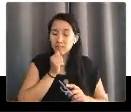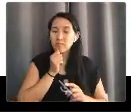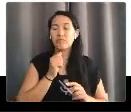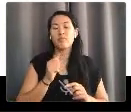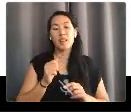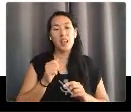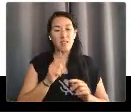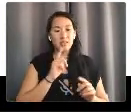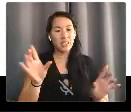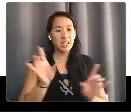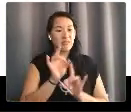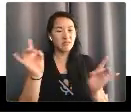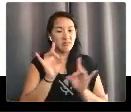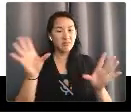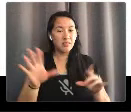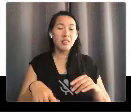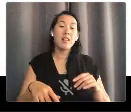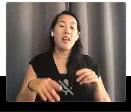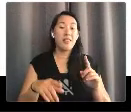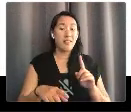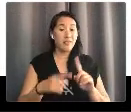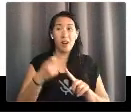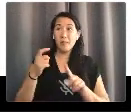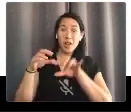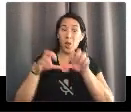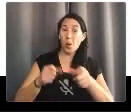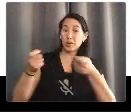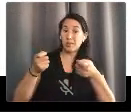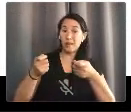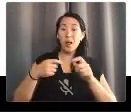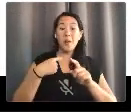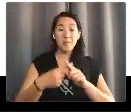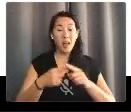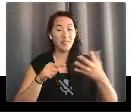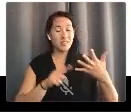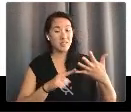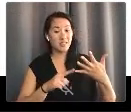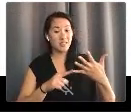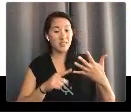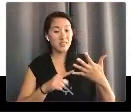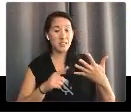of both the European colonial masters and also at the hands of the so-called inlander or natives.